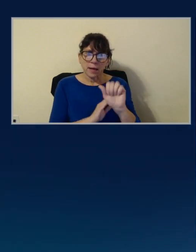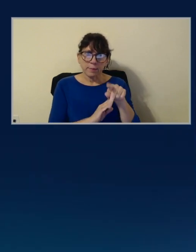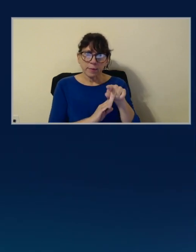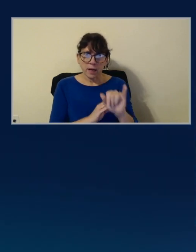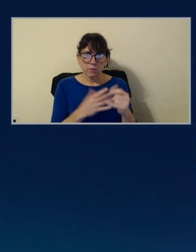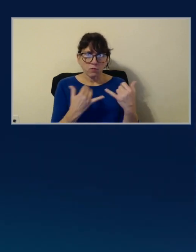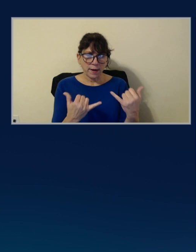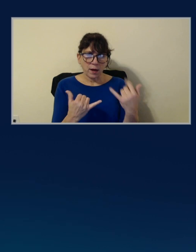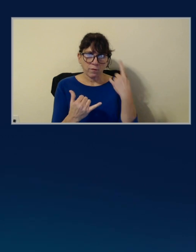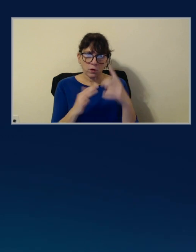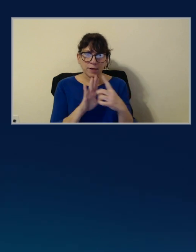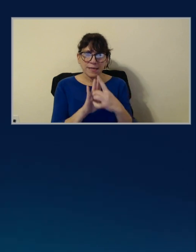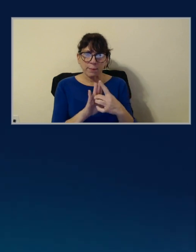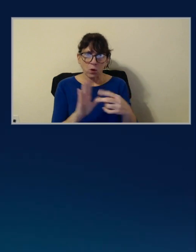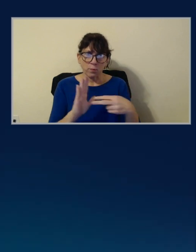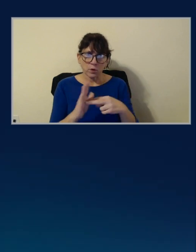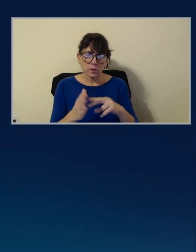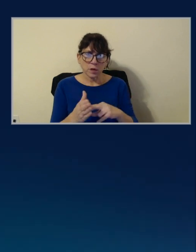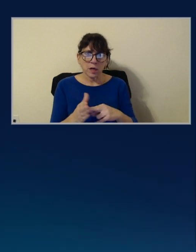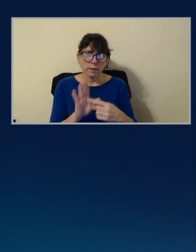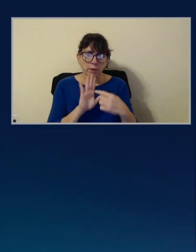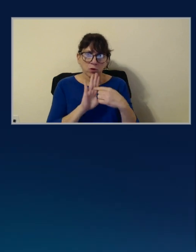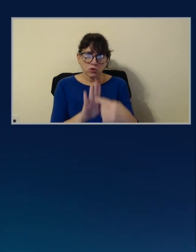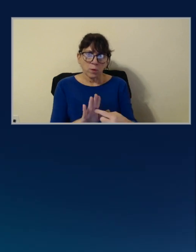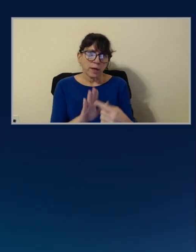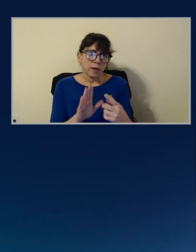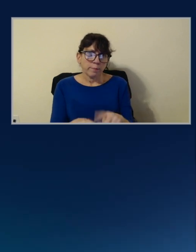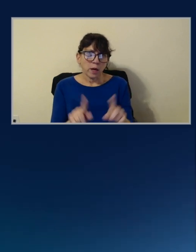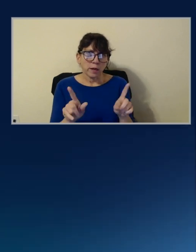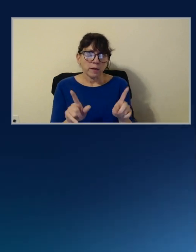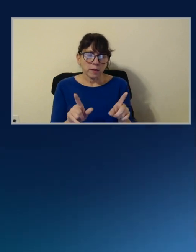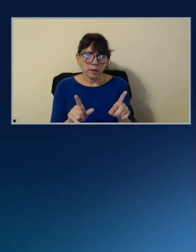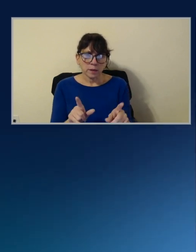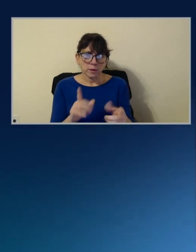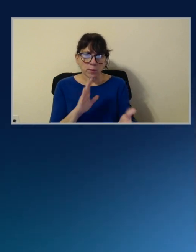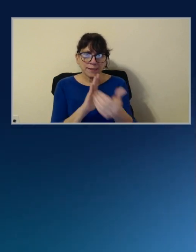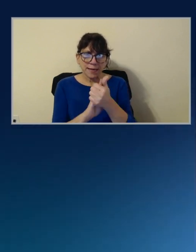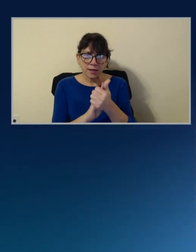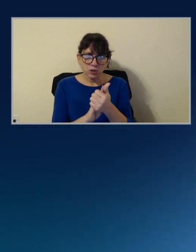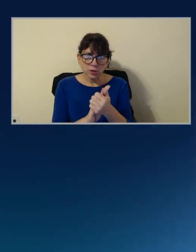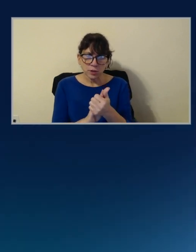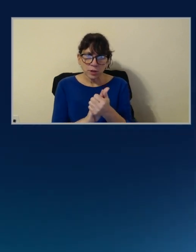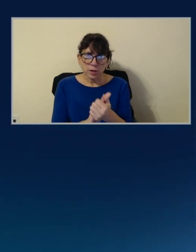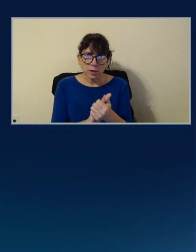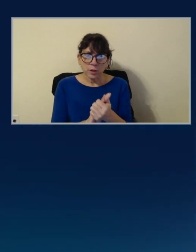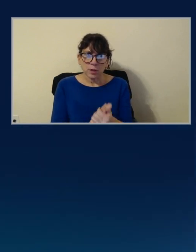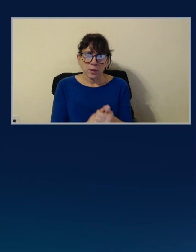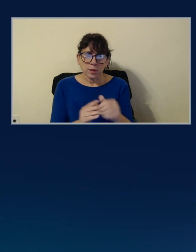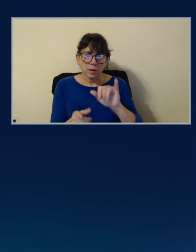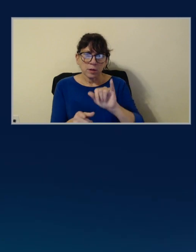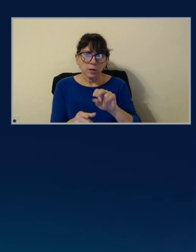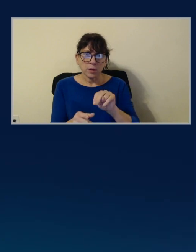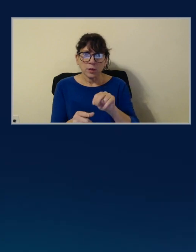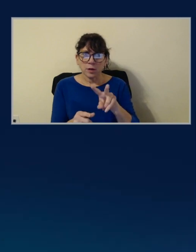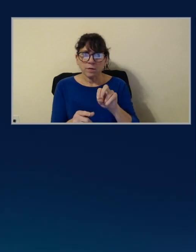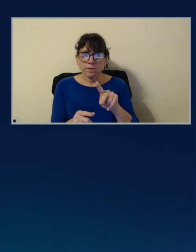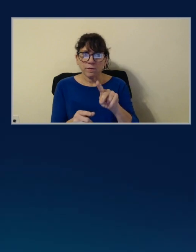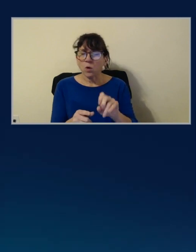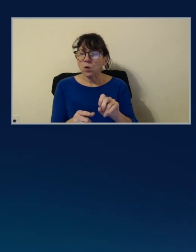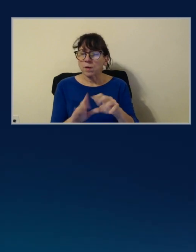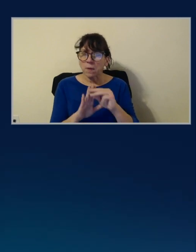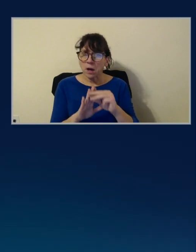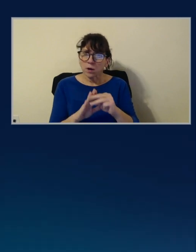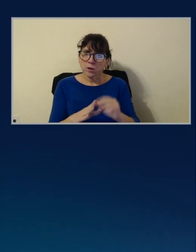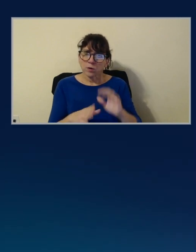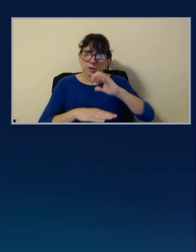demo purposes. I'm showing it in this user interface, but you would actually attach it to the invoke model call where you enable guardrails. And each of the guardrails